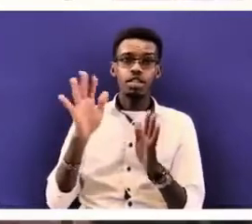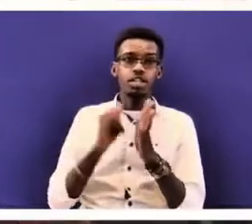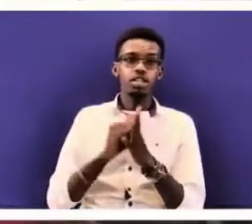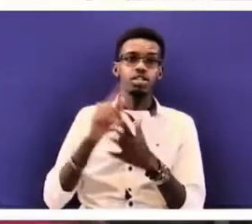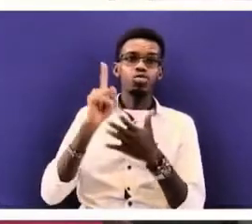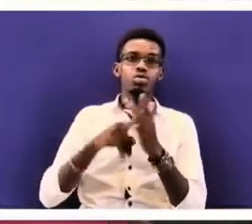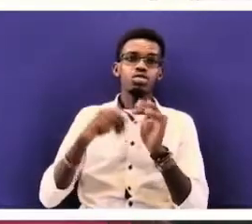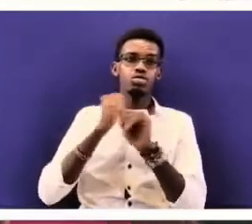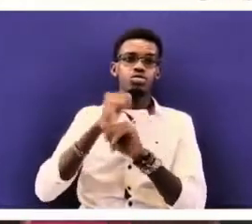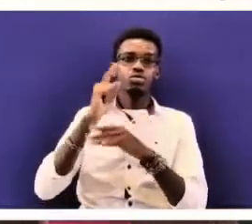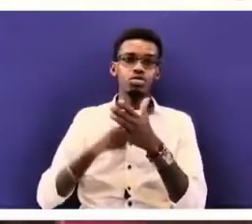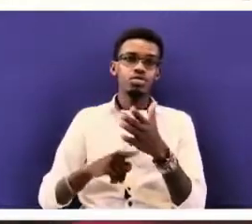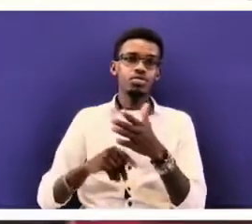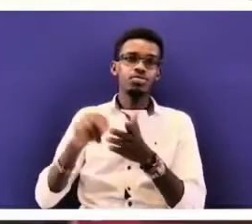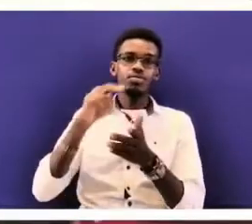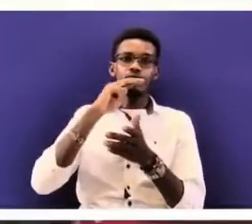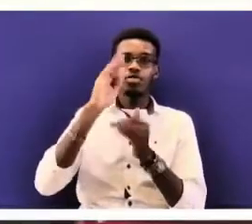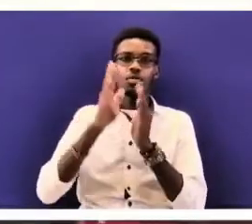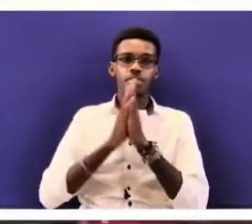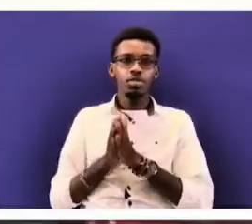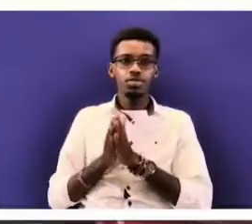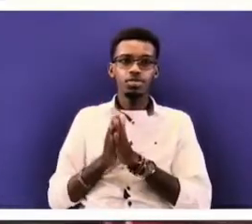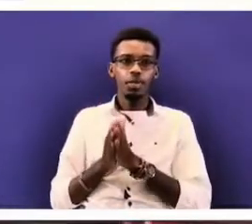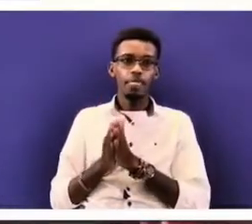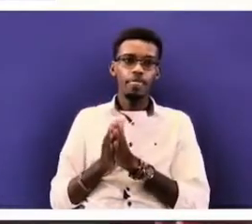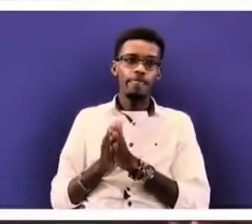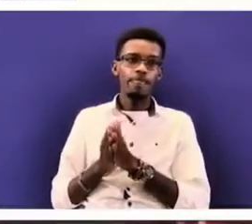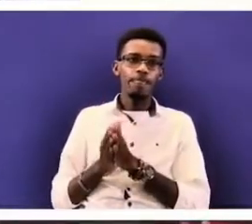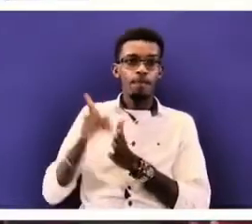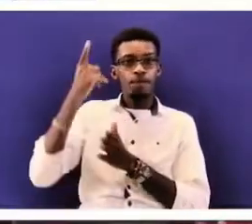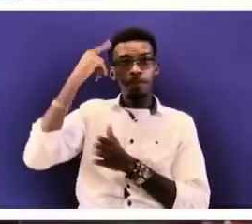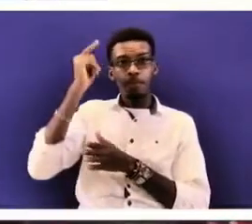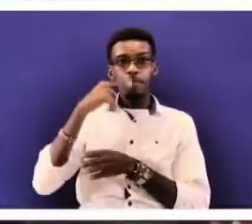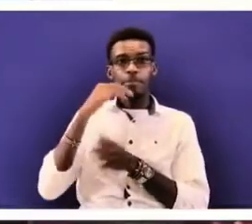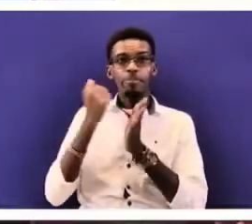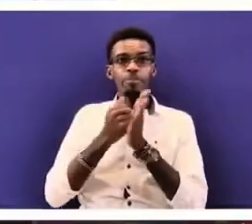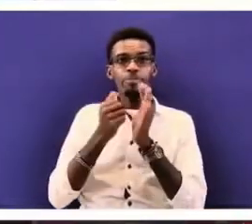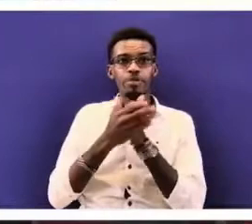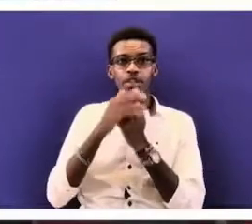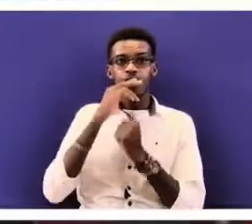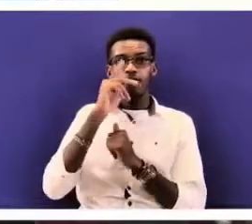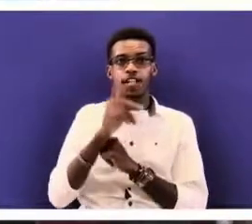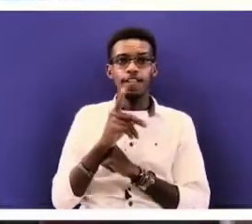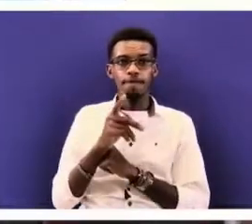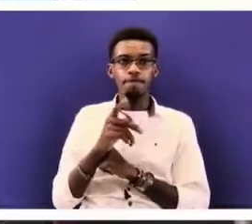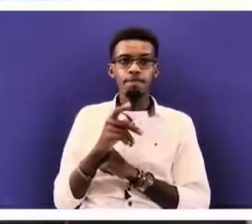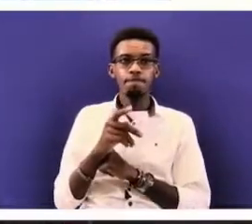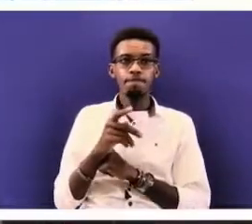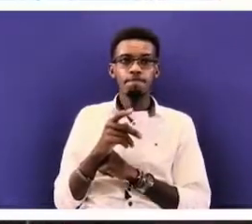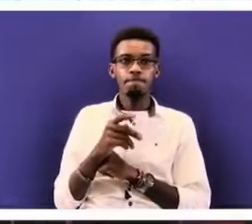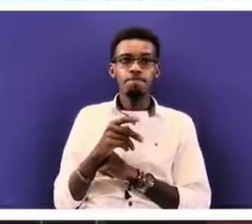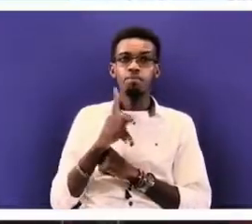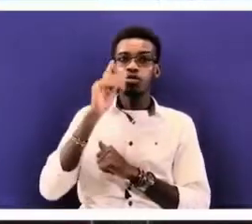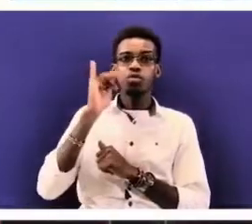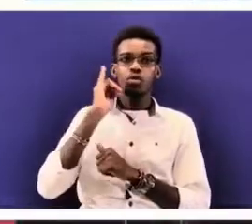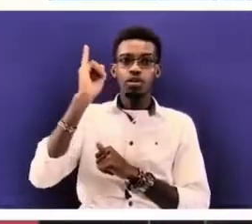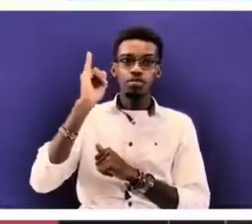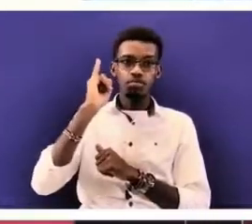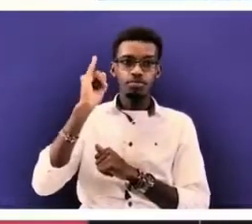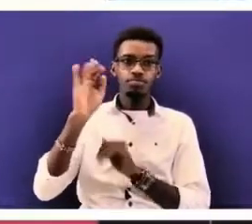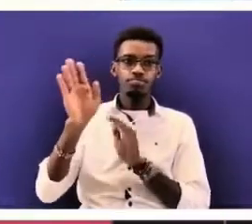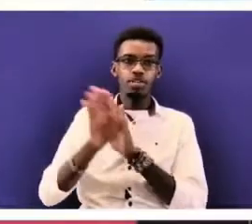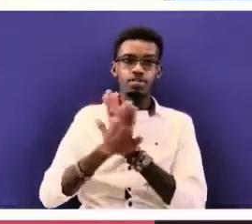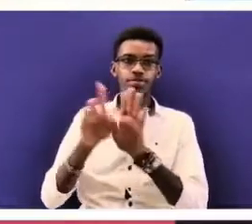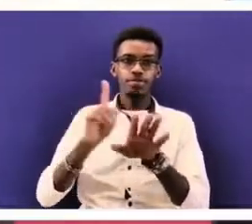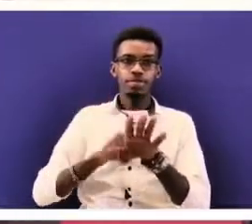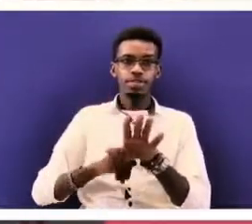do? He prayed for those who were crucifying him. Can you imagine? Every